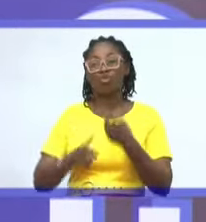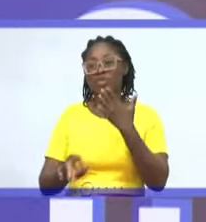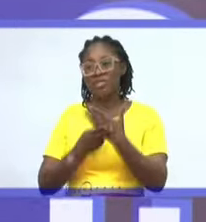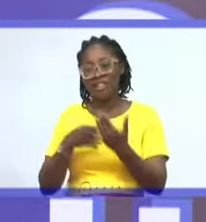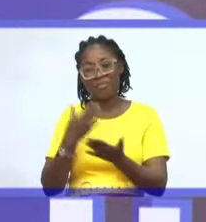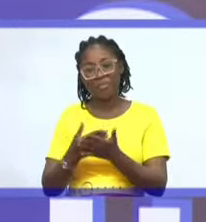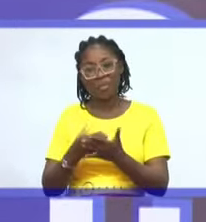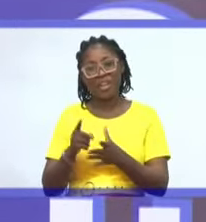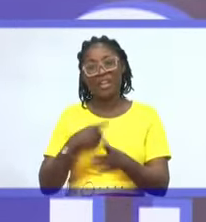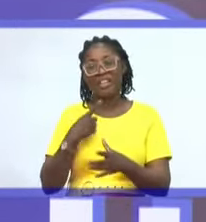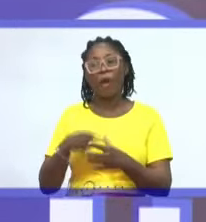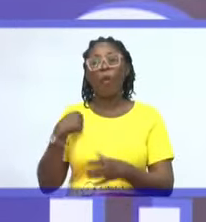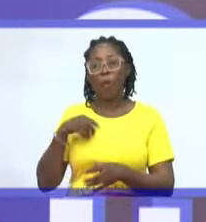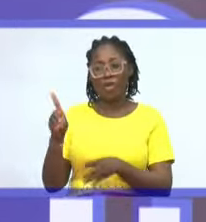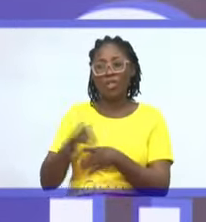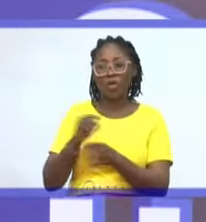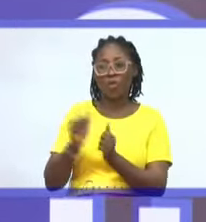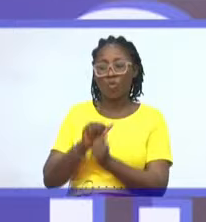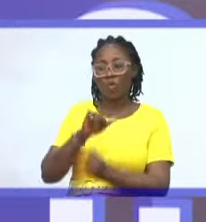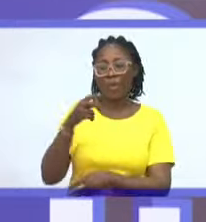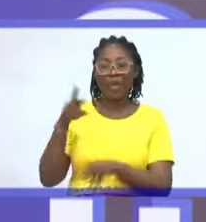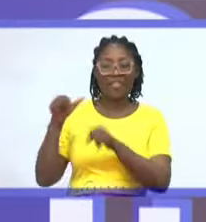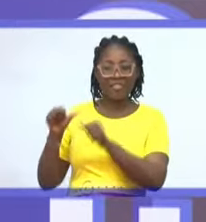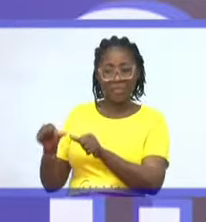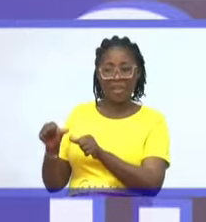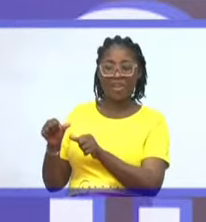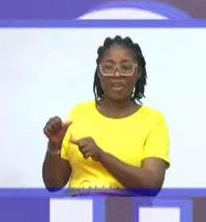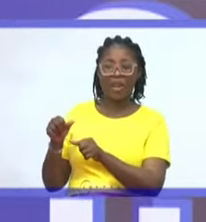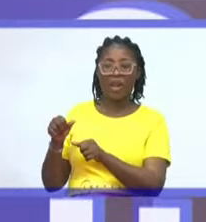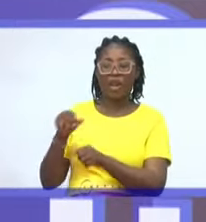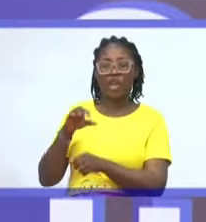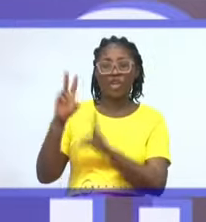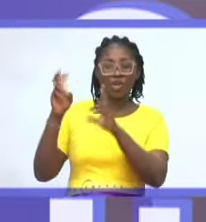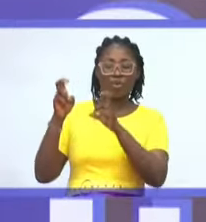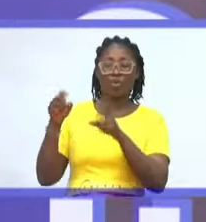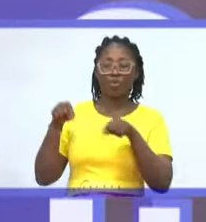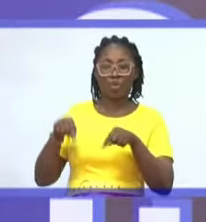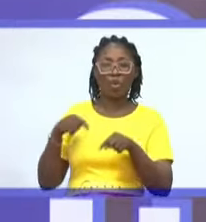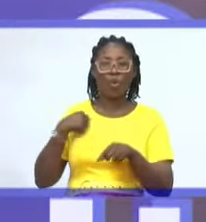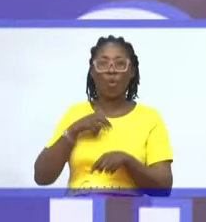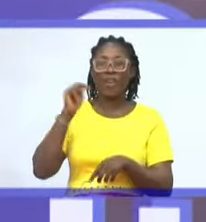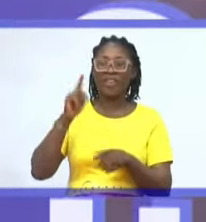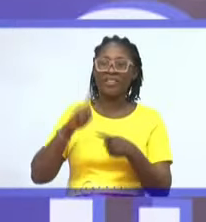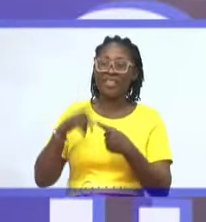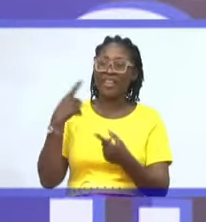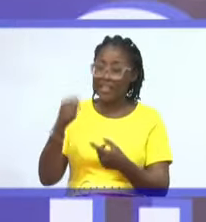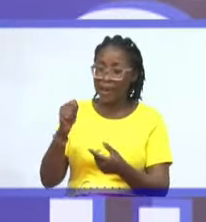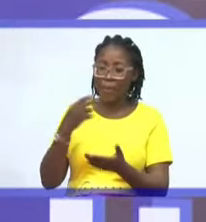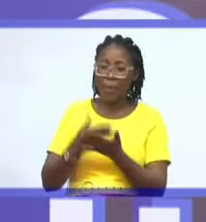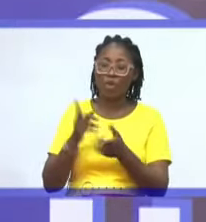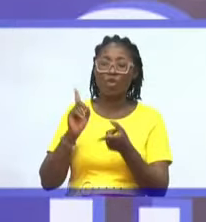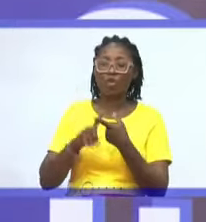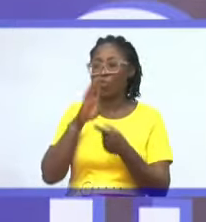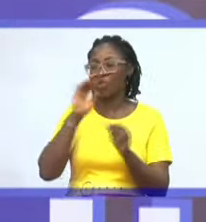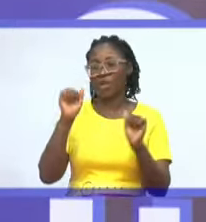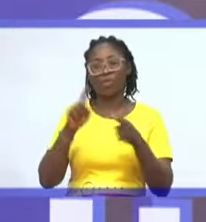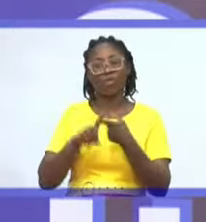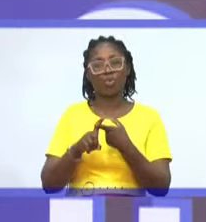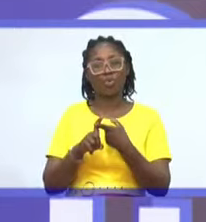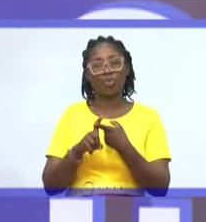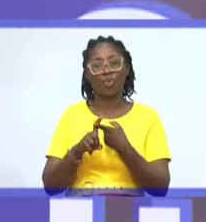deal with the other remaining issue. We need the money today with our debts. We need the money to be able